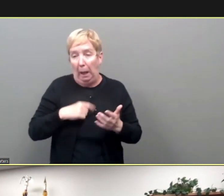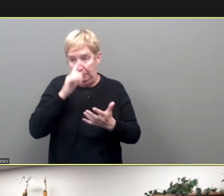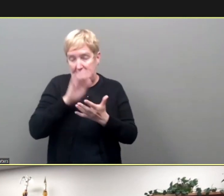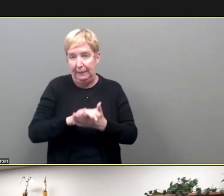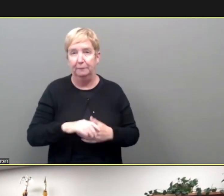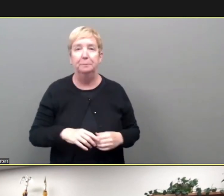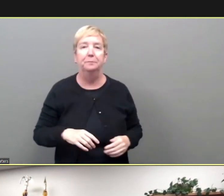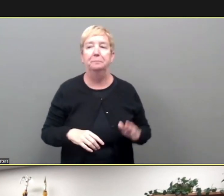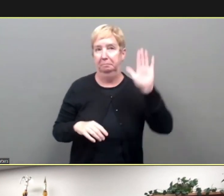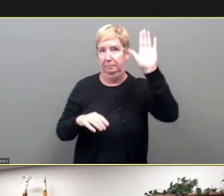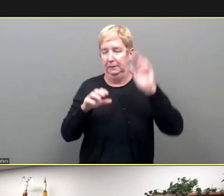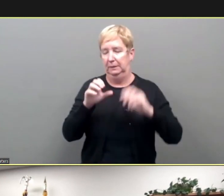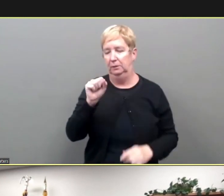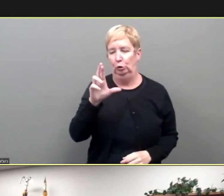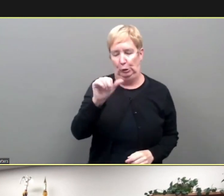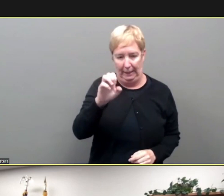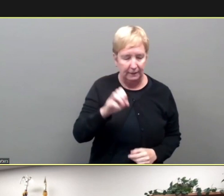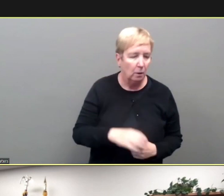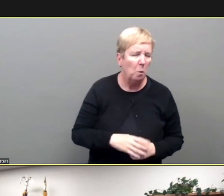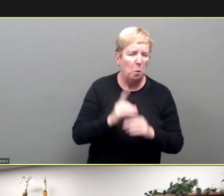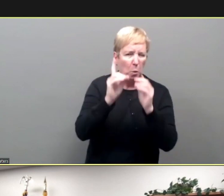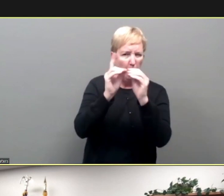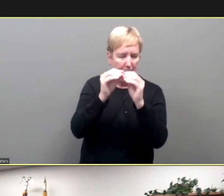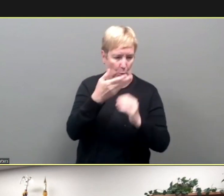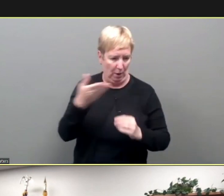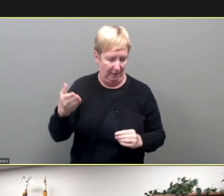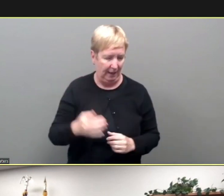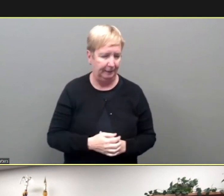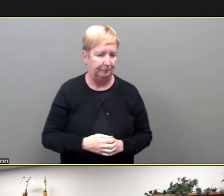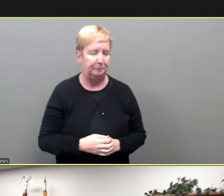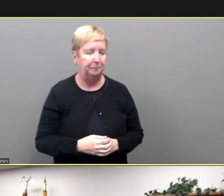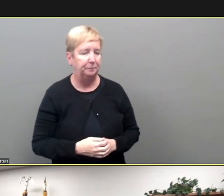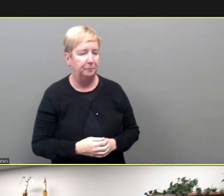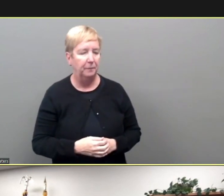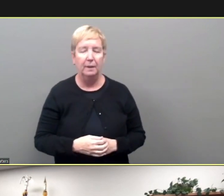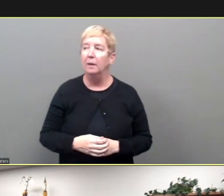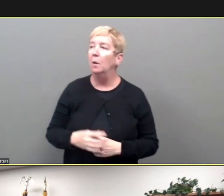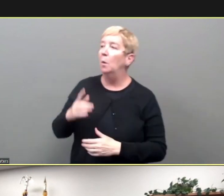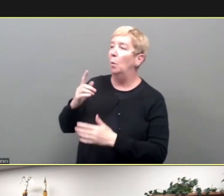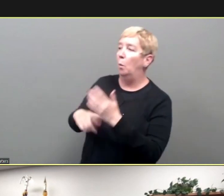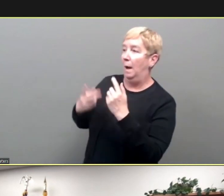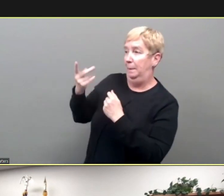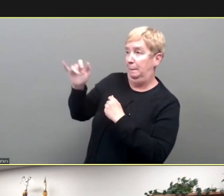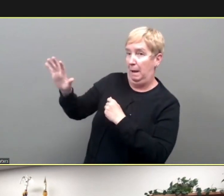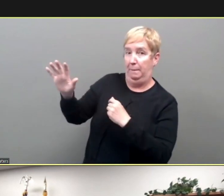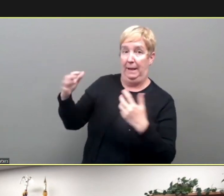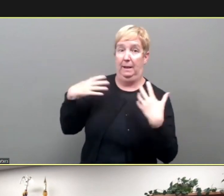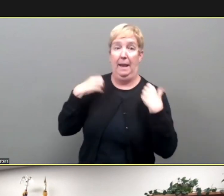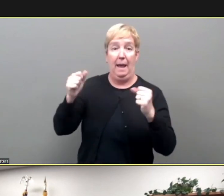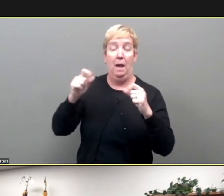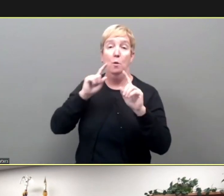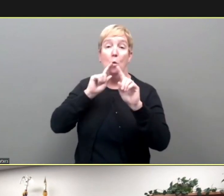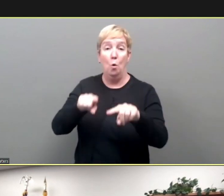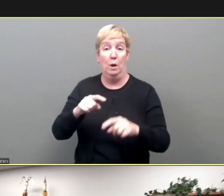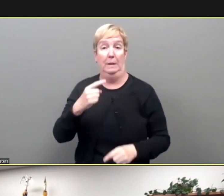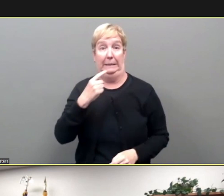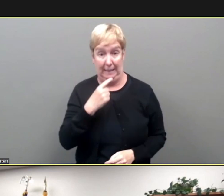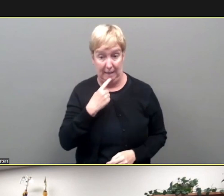no confusion, is as far as what it says in the public health order, full